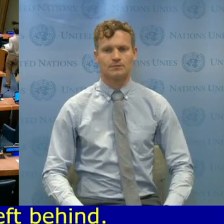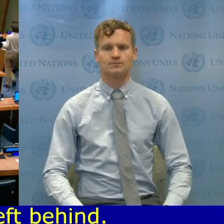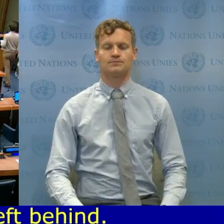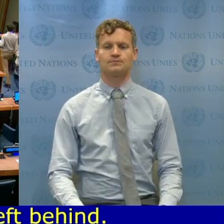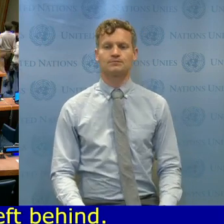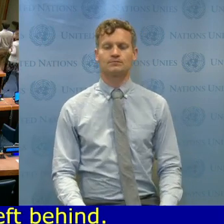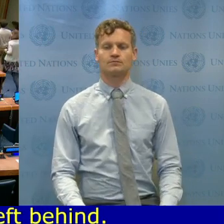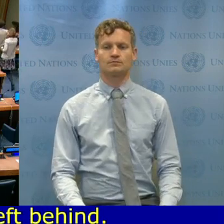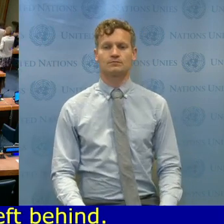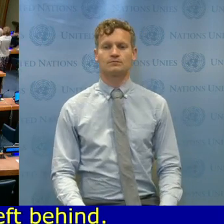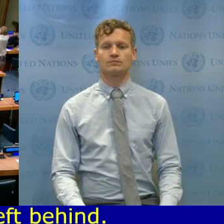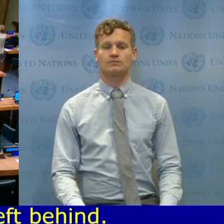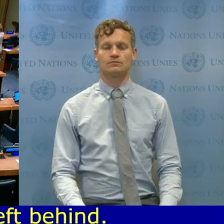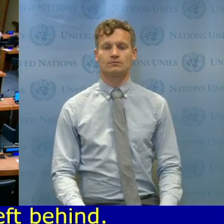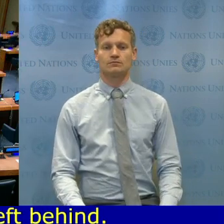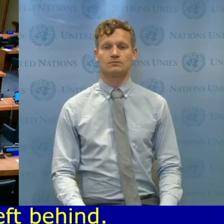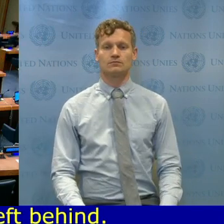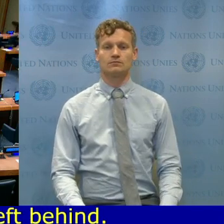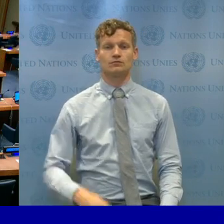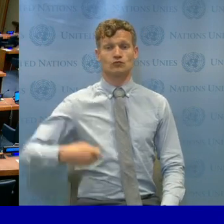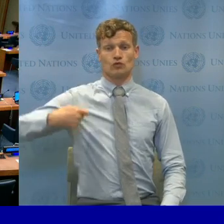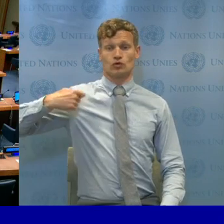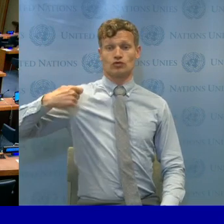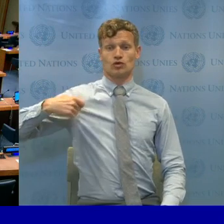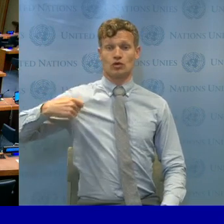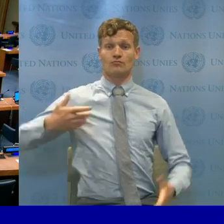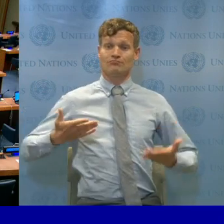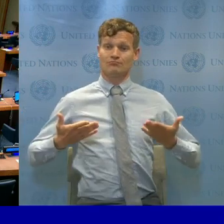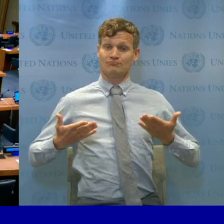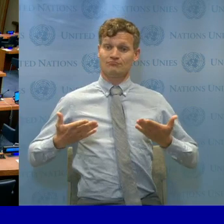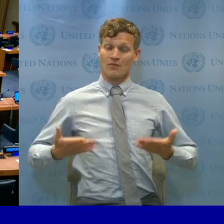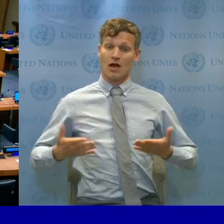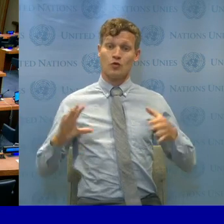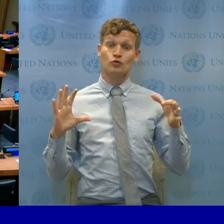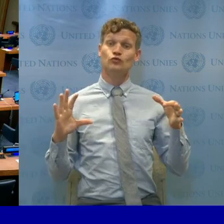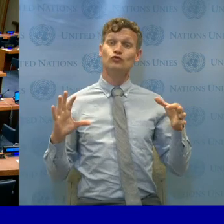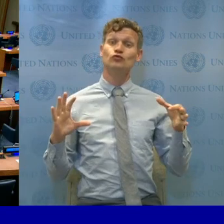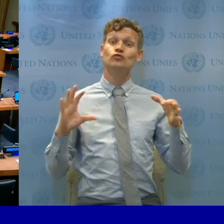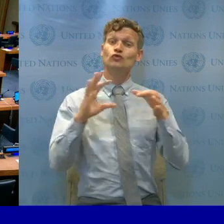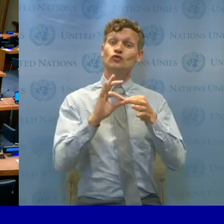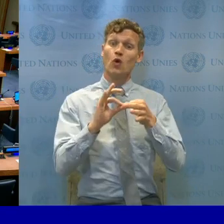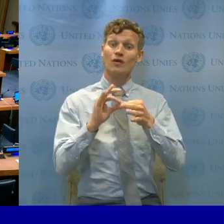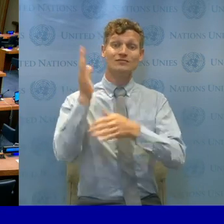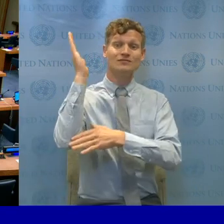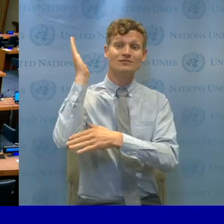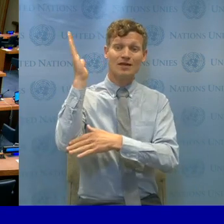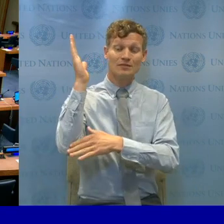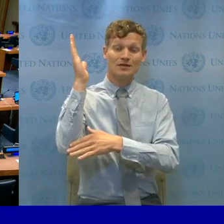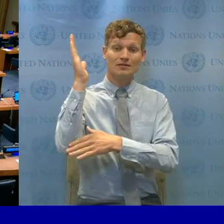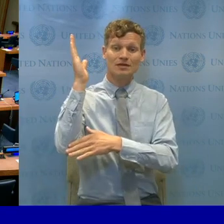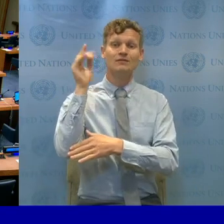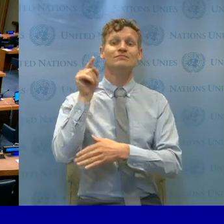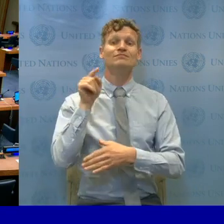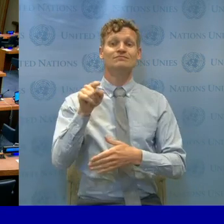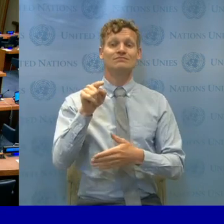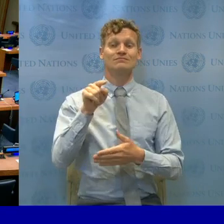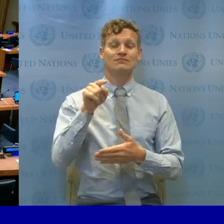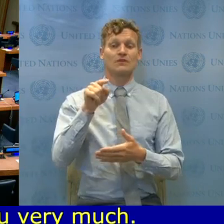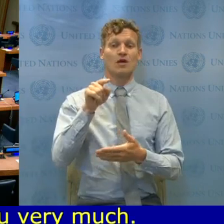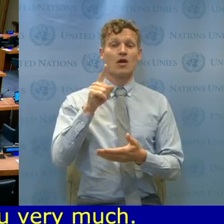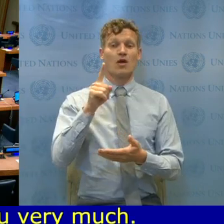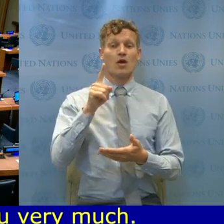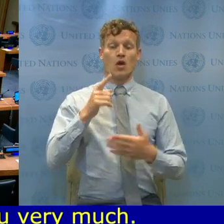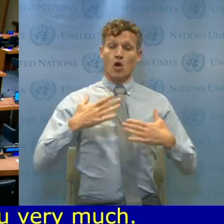I now invite a joint statement from civil society between the Centre for the Human Rights of Users and Survivors